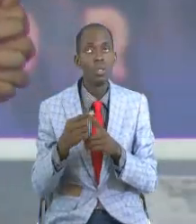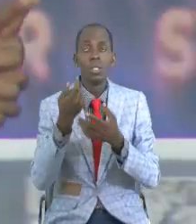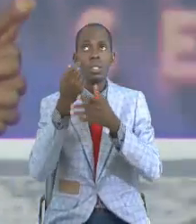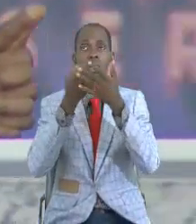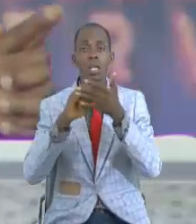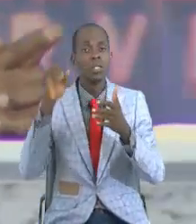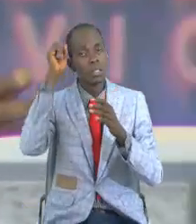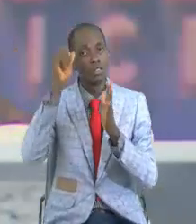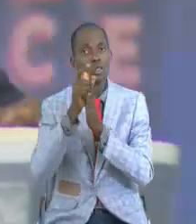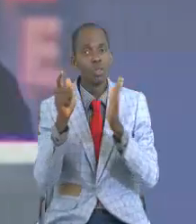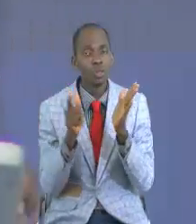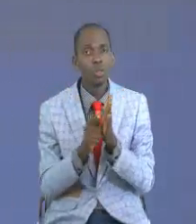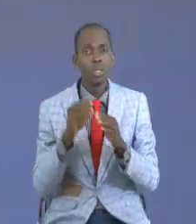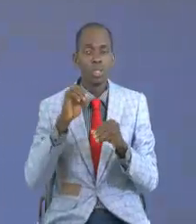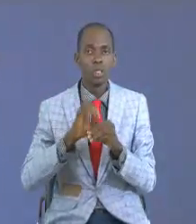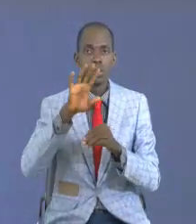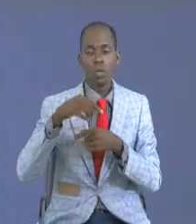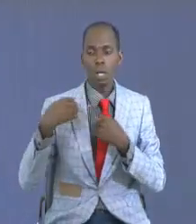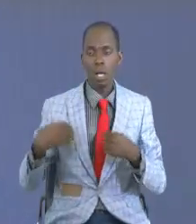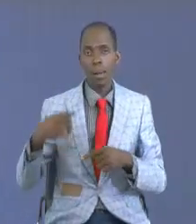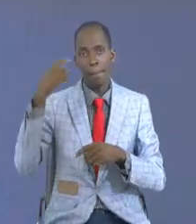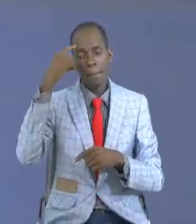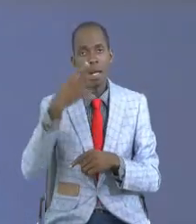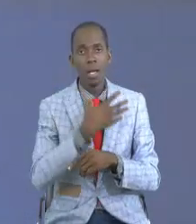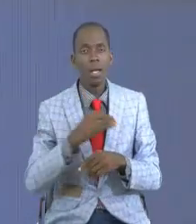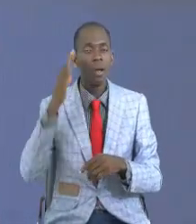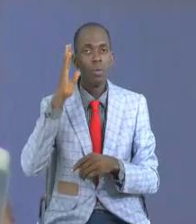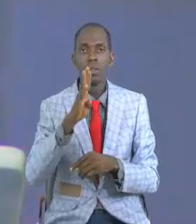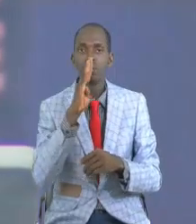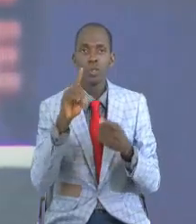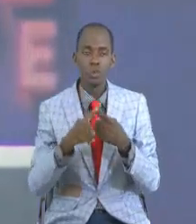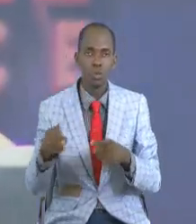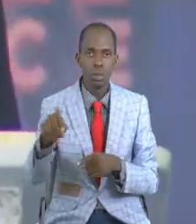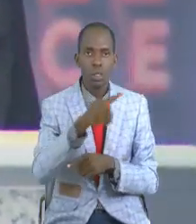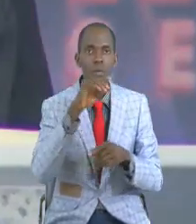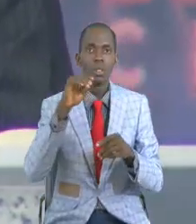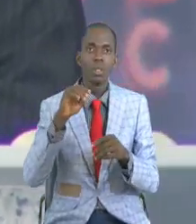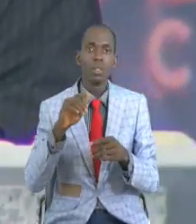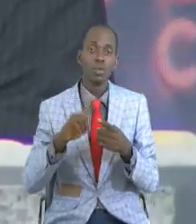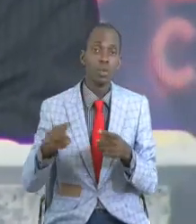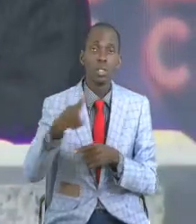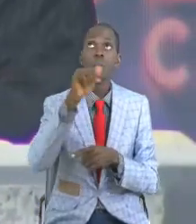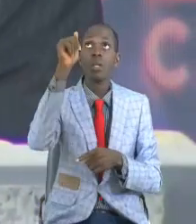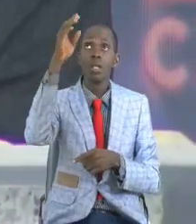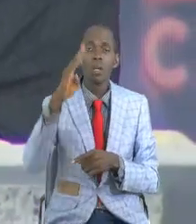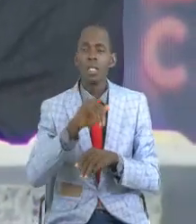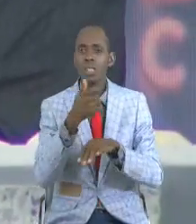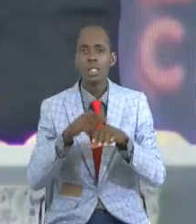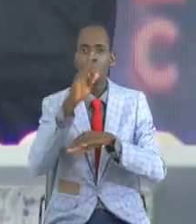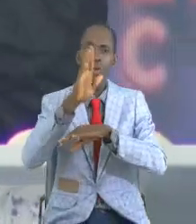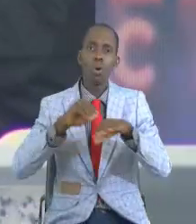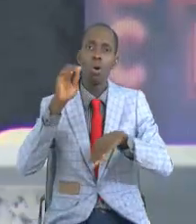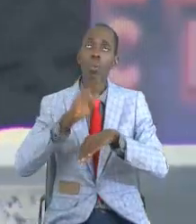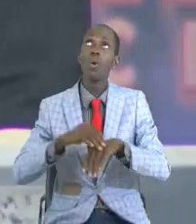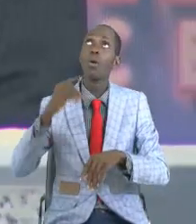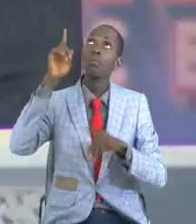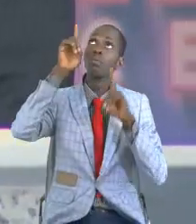mind in your heart and i will beat you there my a god and anytime they call upon me i show up i